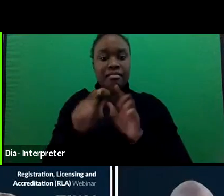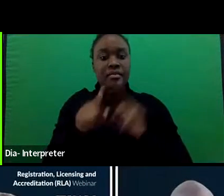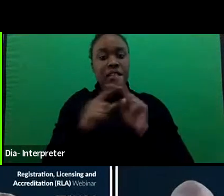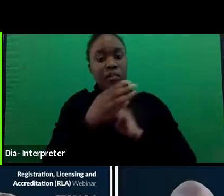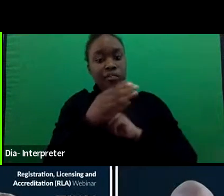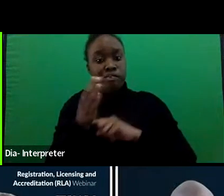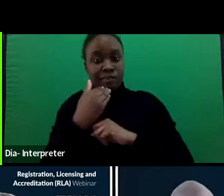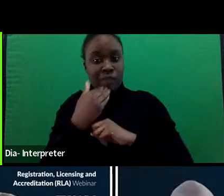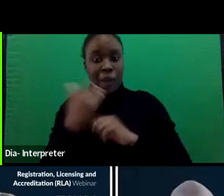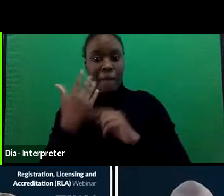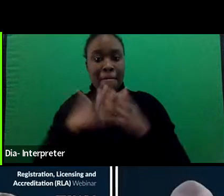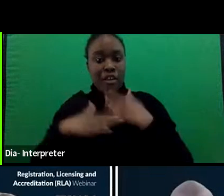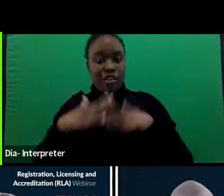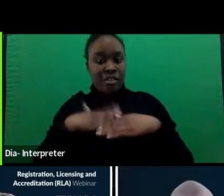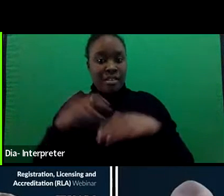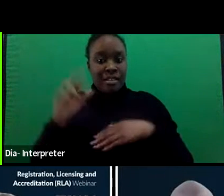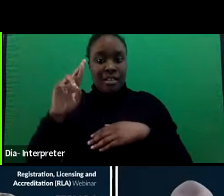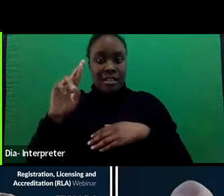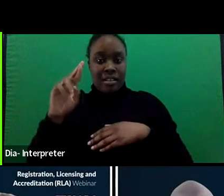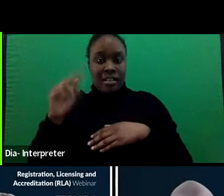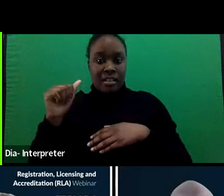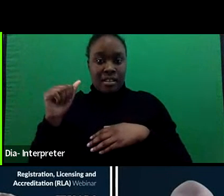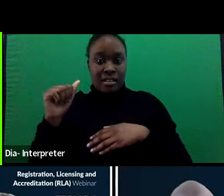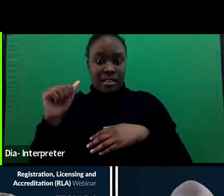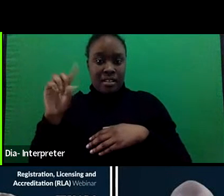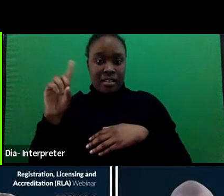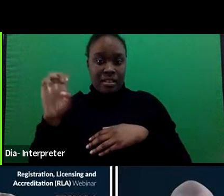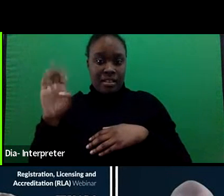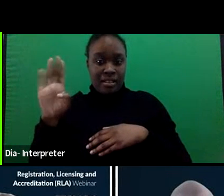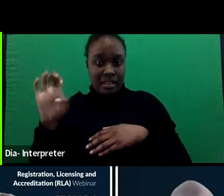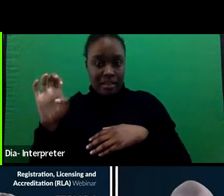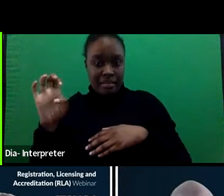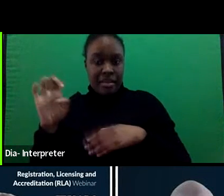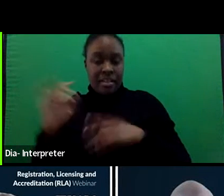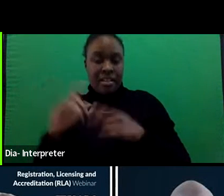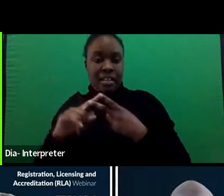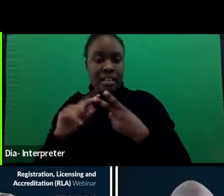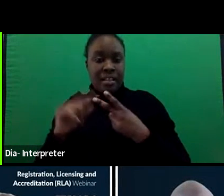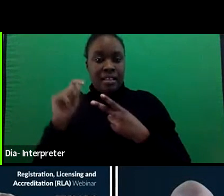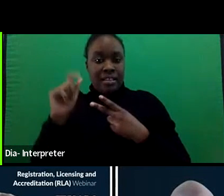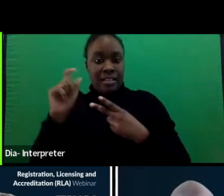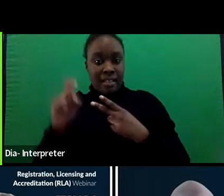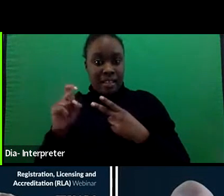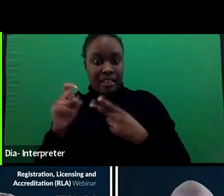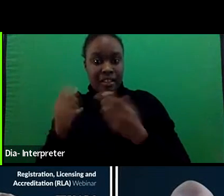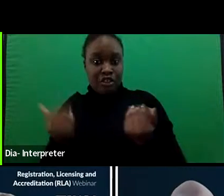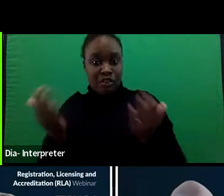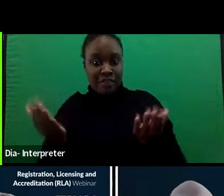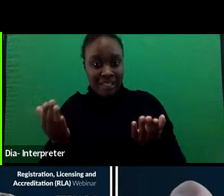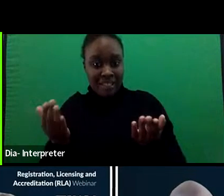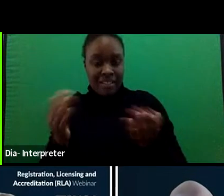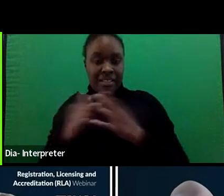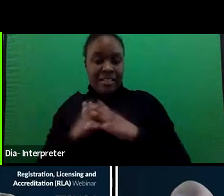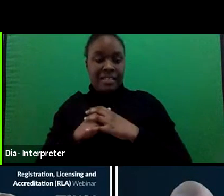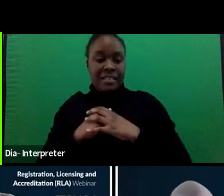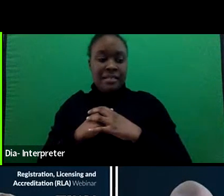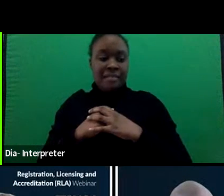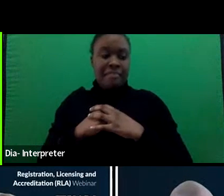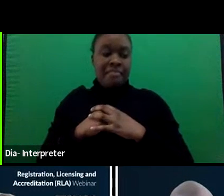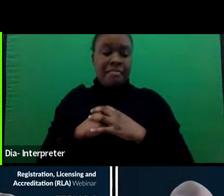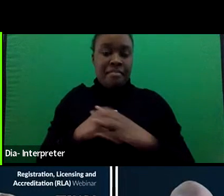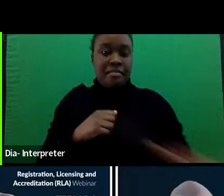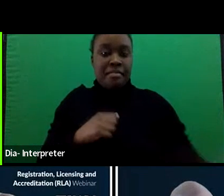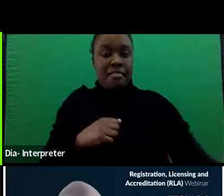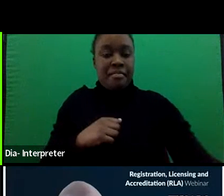Hadebe, Ops Manager, Taxpayer Services, SMME Stakeholders. We are already